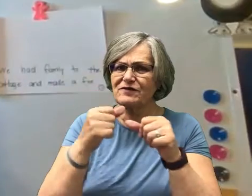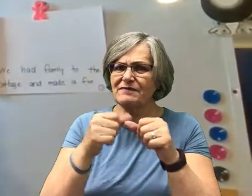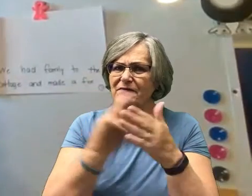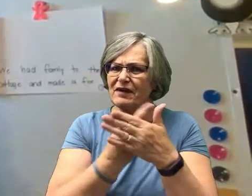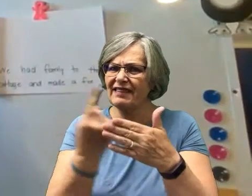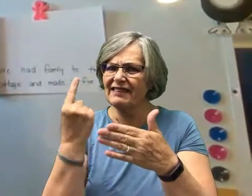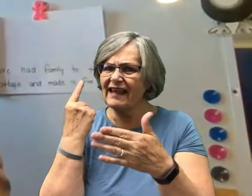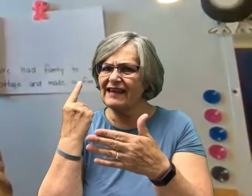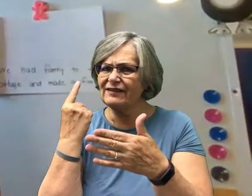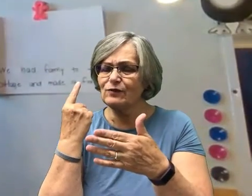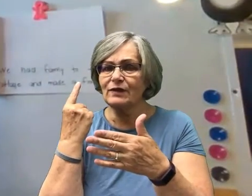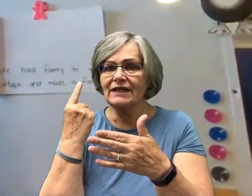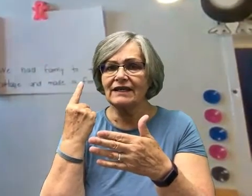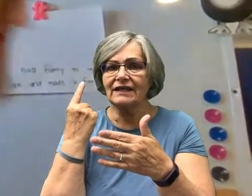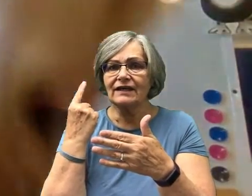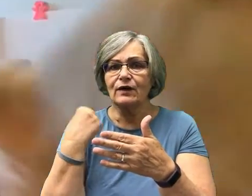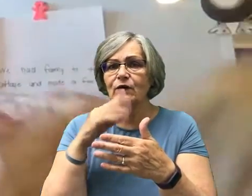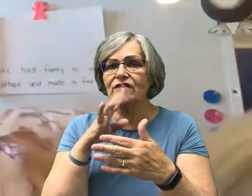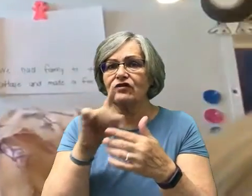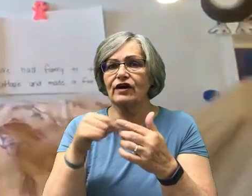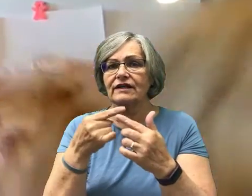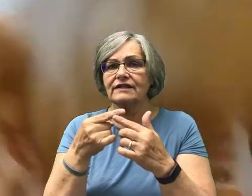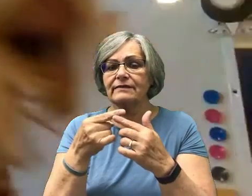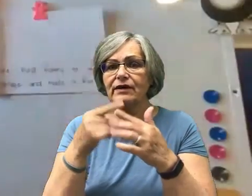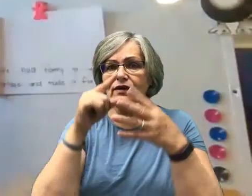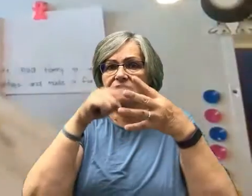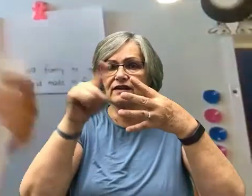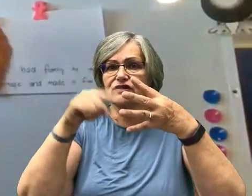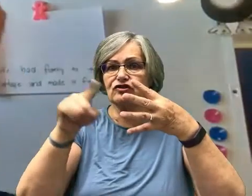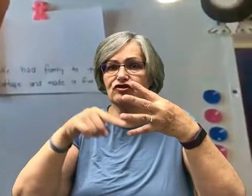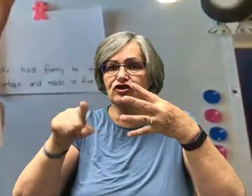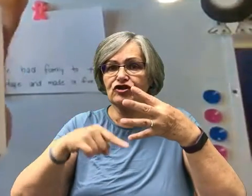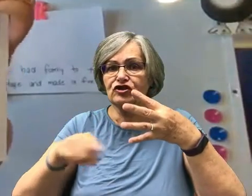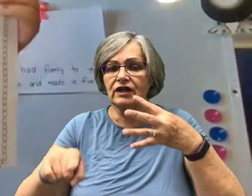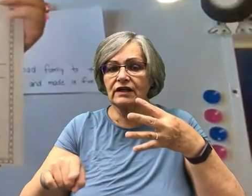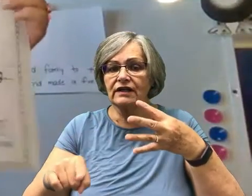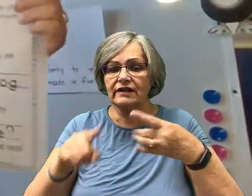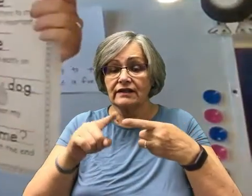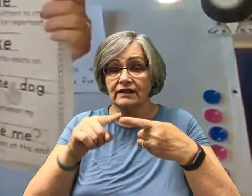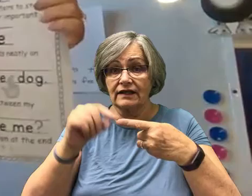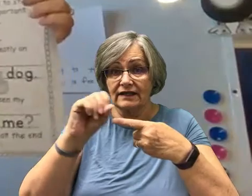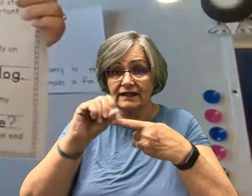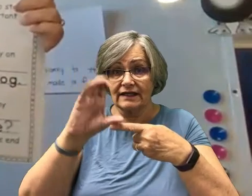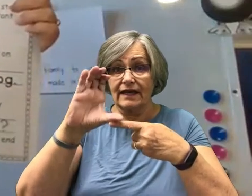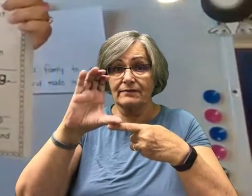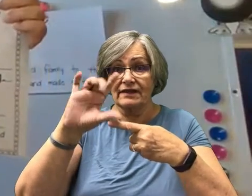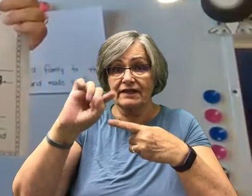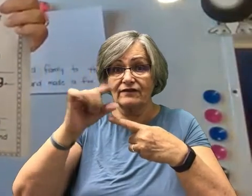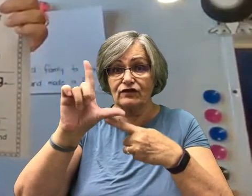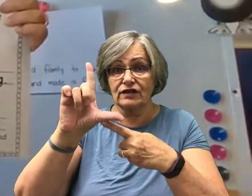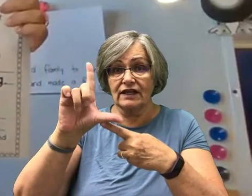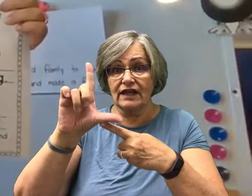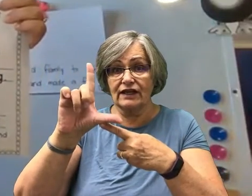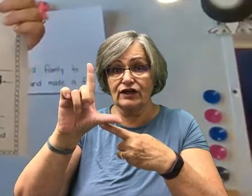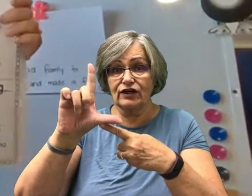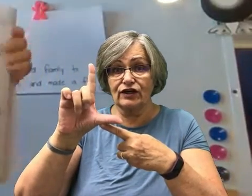Okay? Do you remember last week, boys and girls? We talked about our checklist. Did I